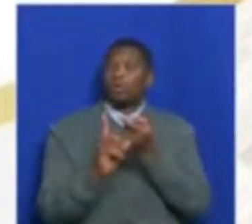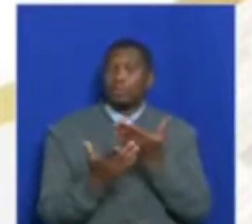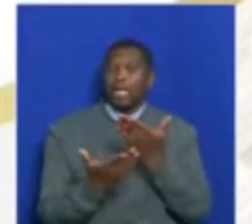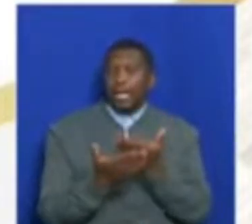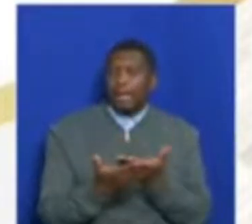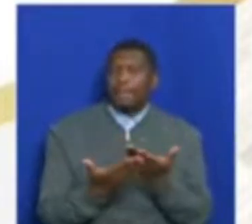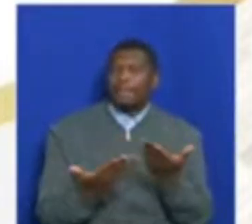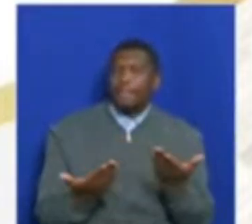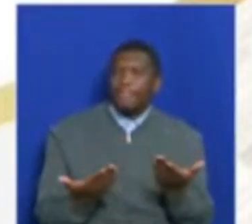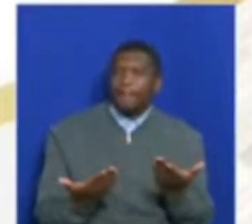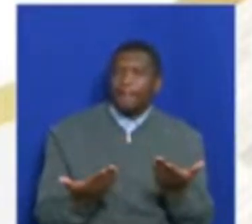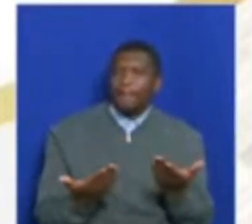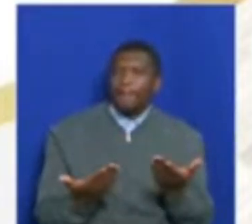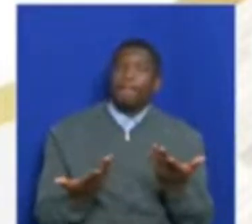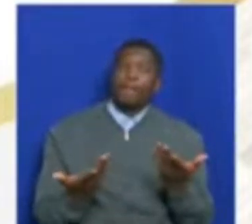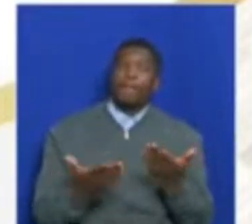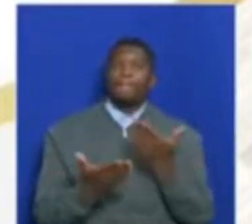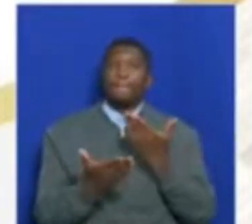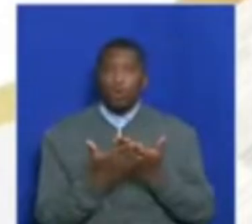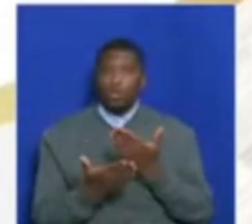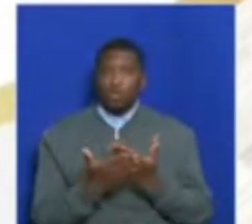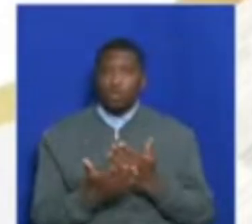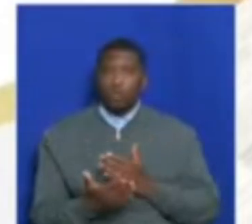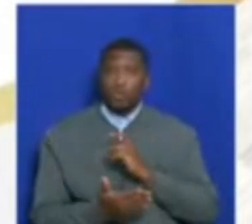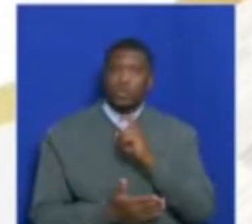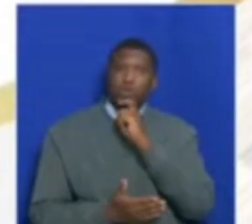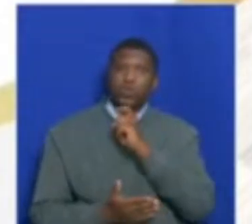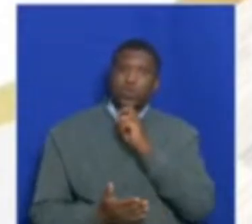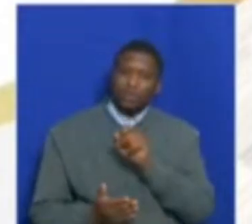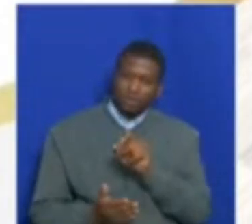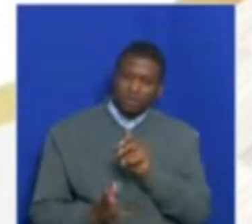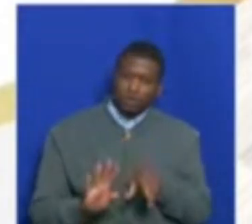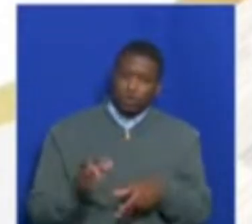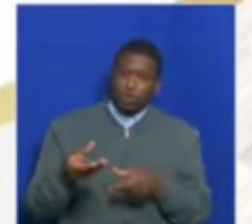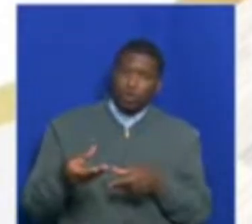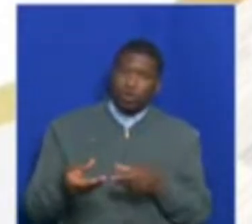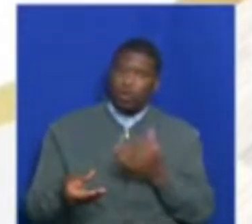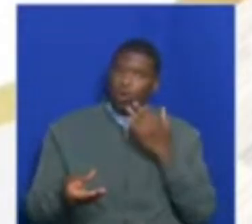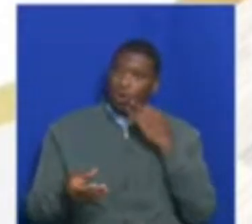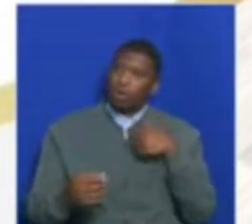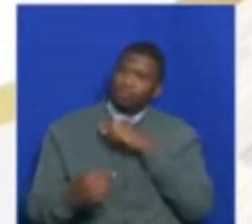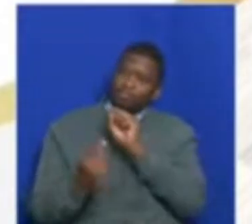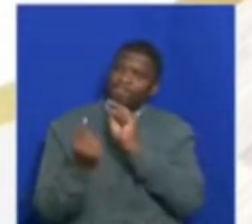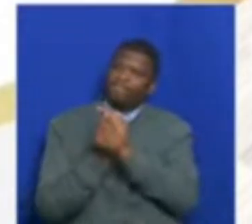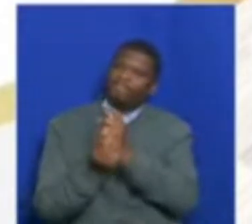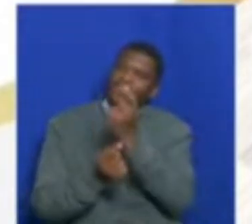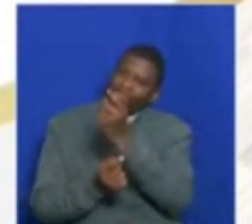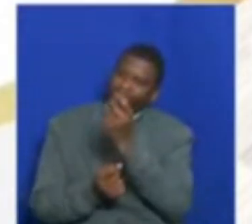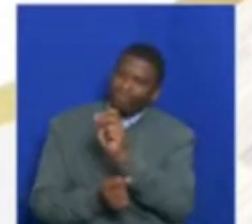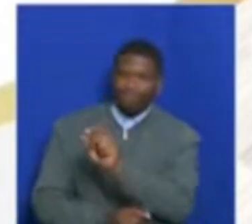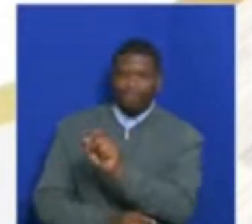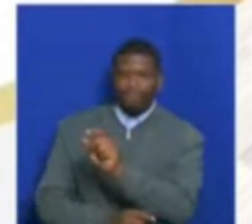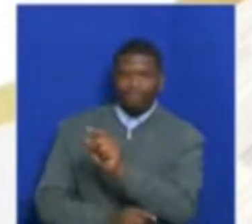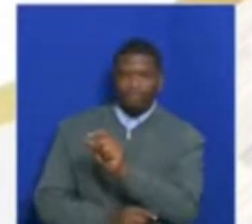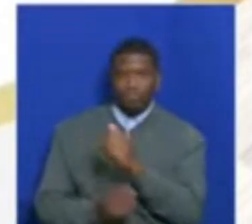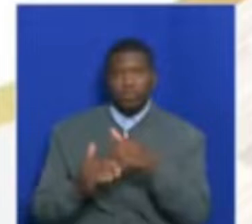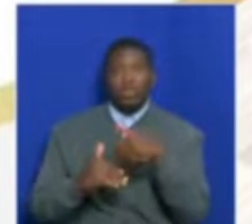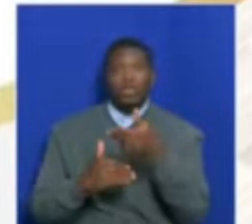possibly to use those dockets when they went looking for him and eventually executed